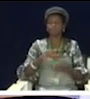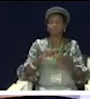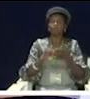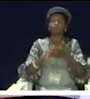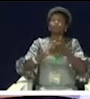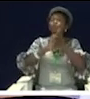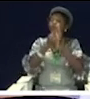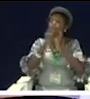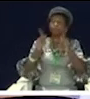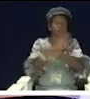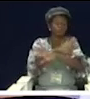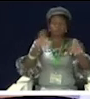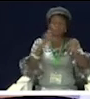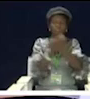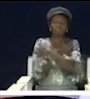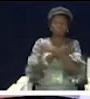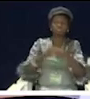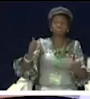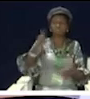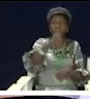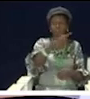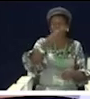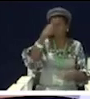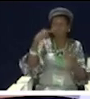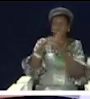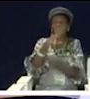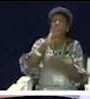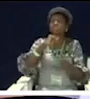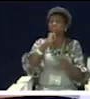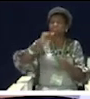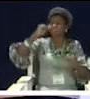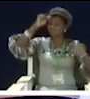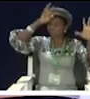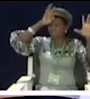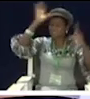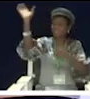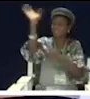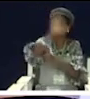you. Because God is not a Father Christmas.